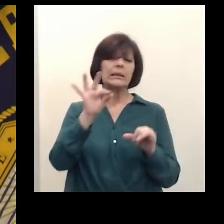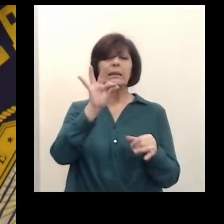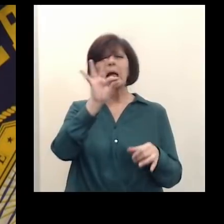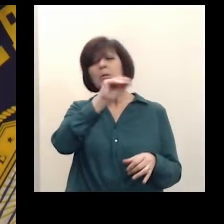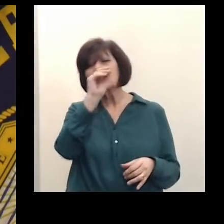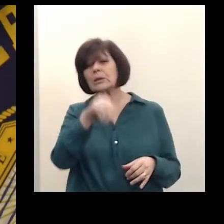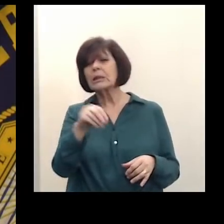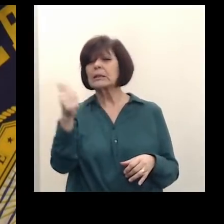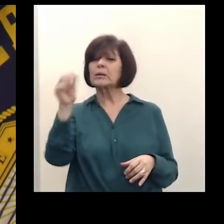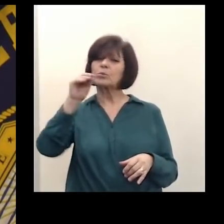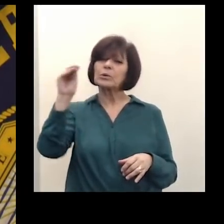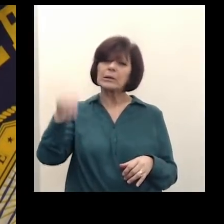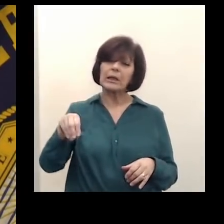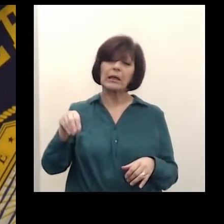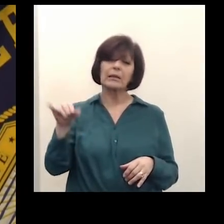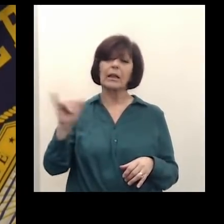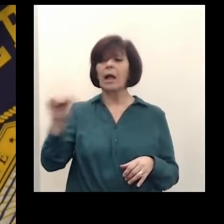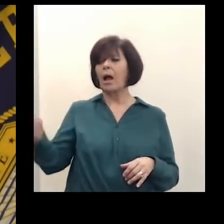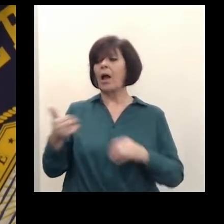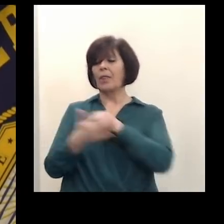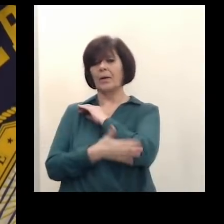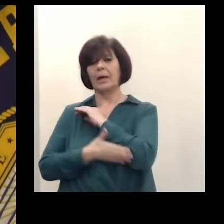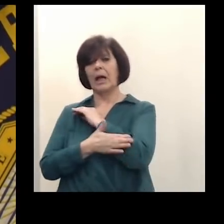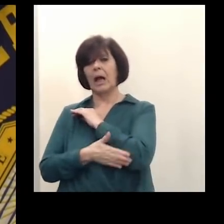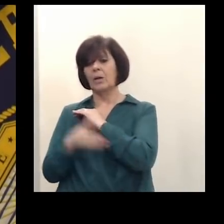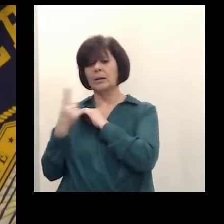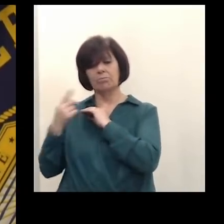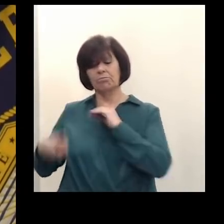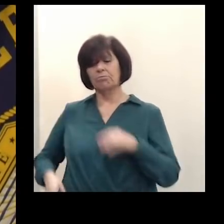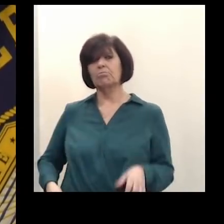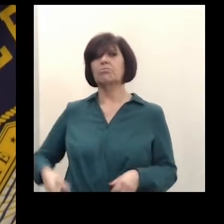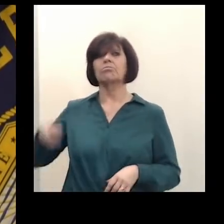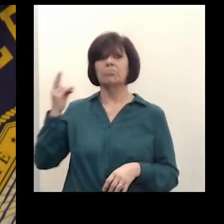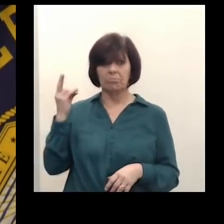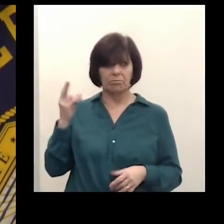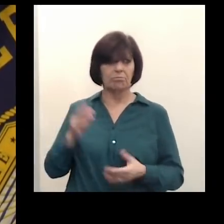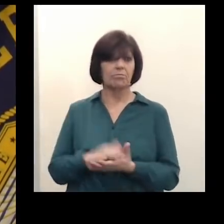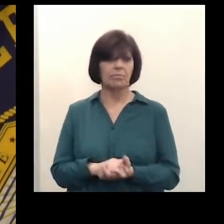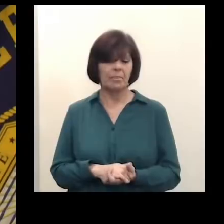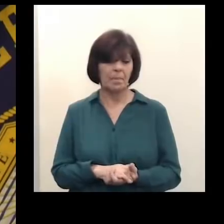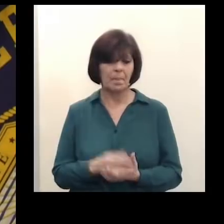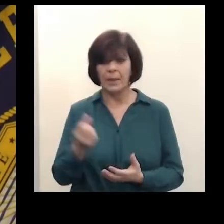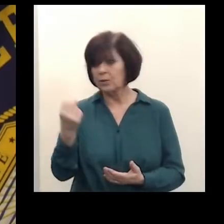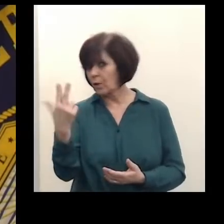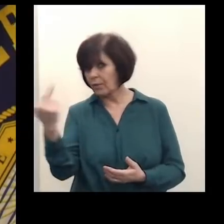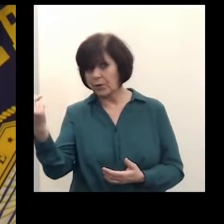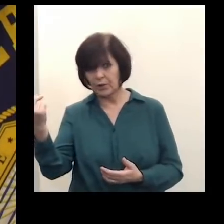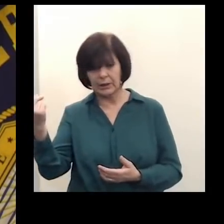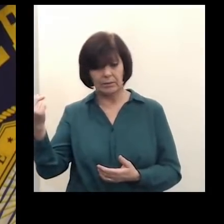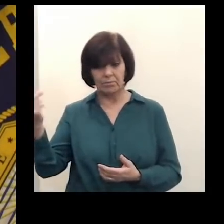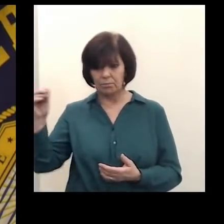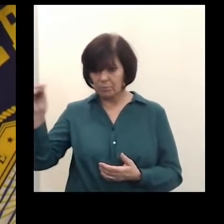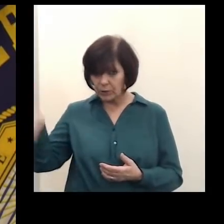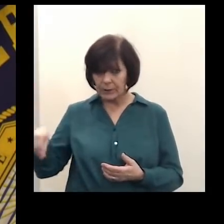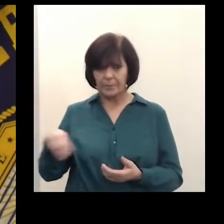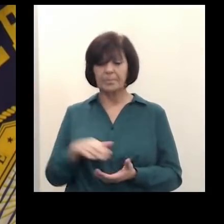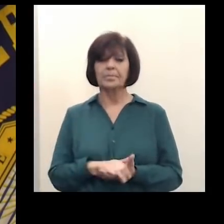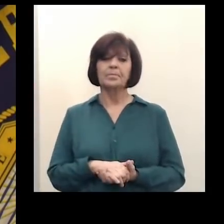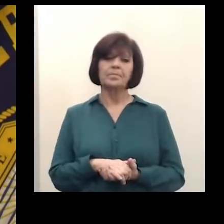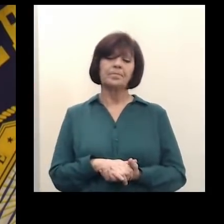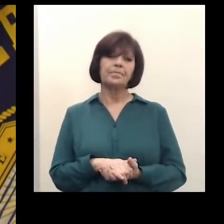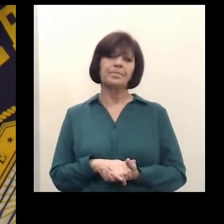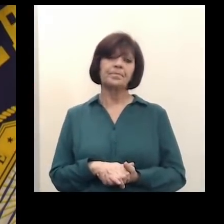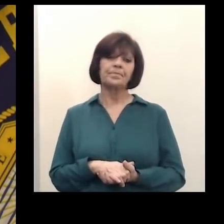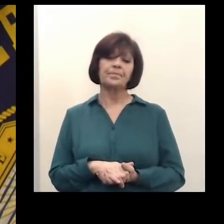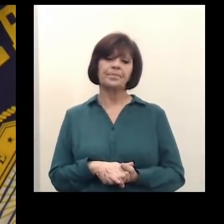category, unlike other counties in the Western New York region, which have seen 12, 13 or higher on daily rates